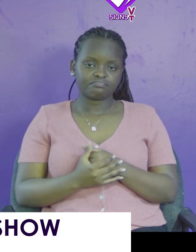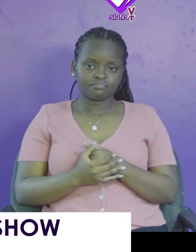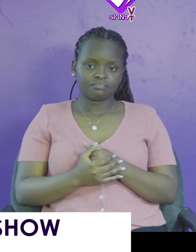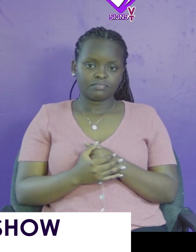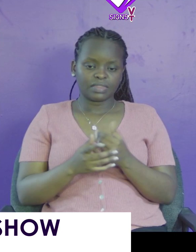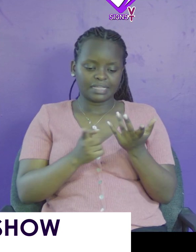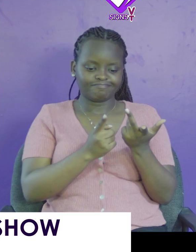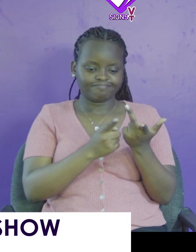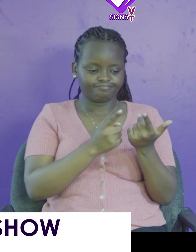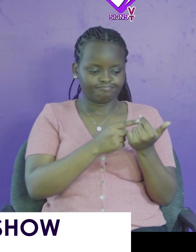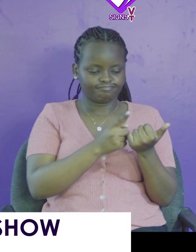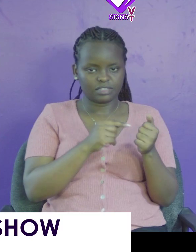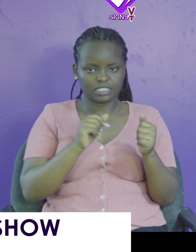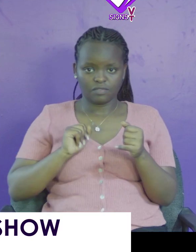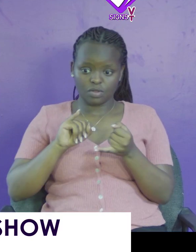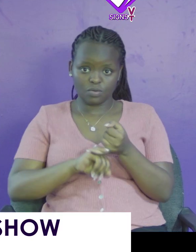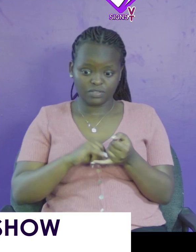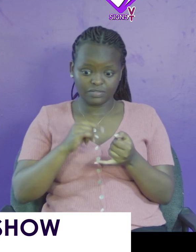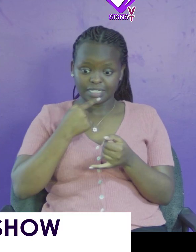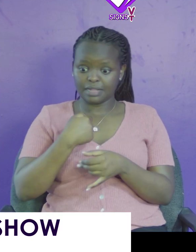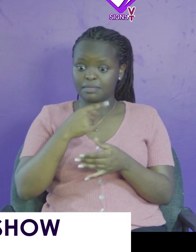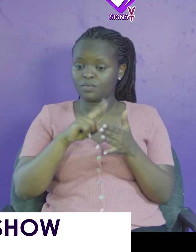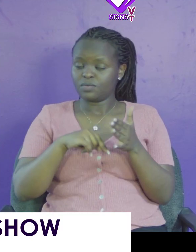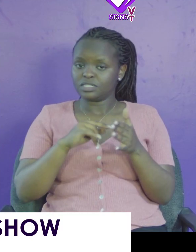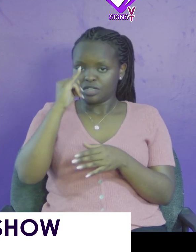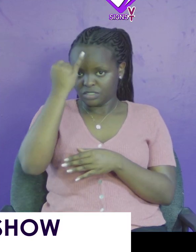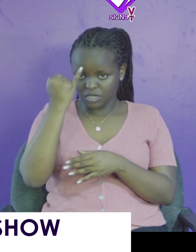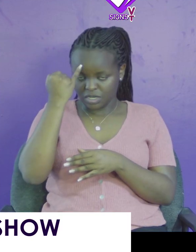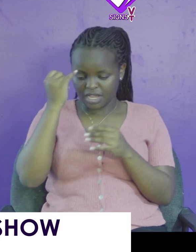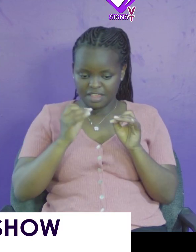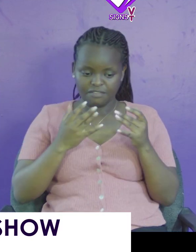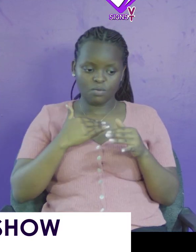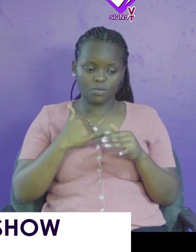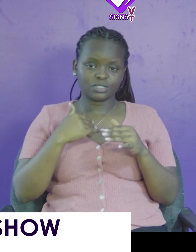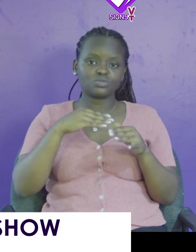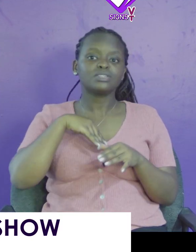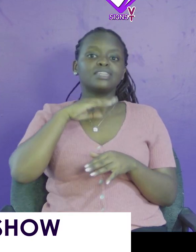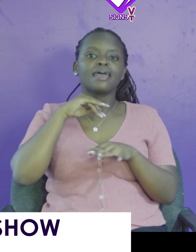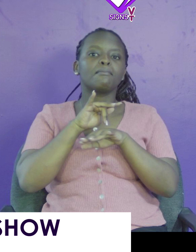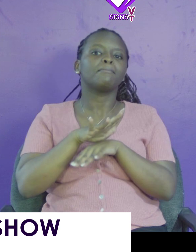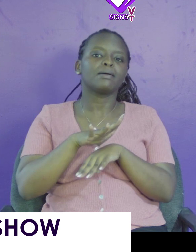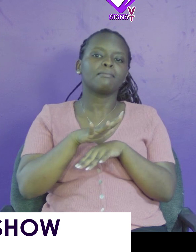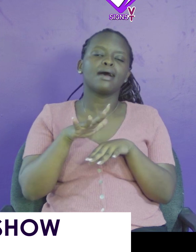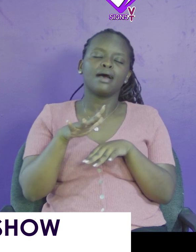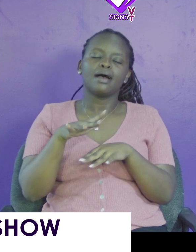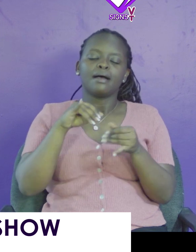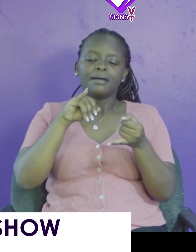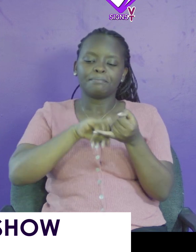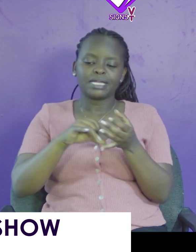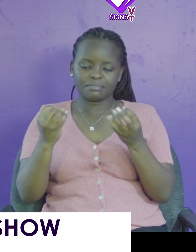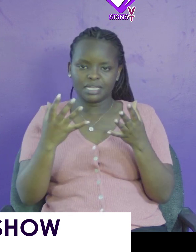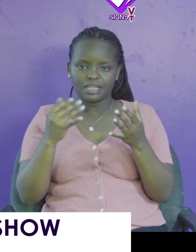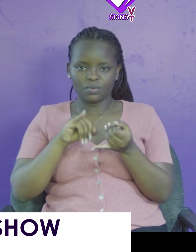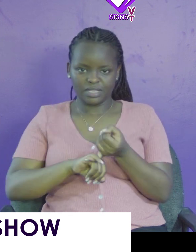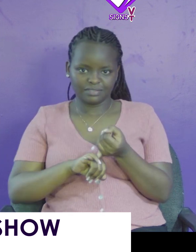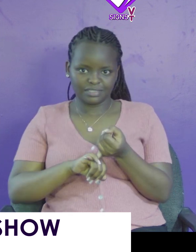several wives. Yeah. He told me, Jonah, if you want to die early, marry many wives. Yes.